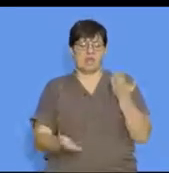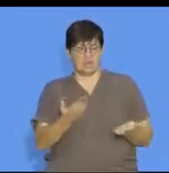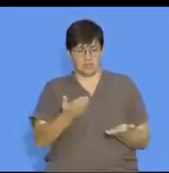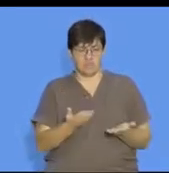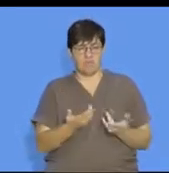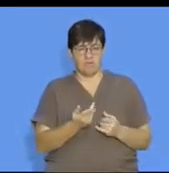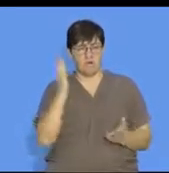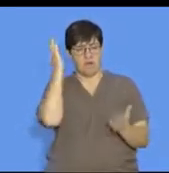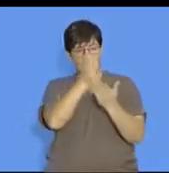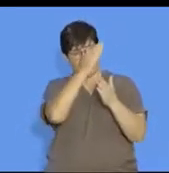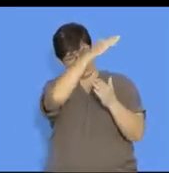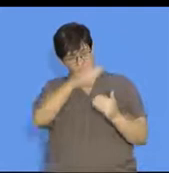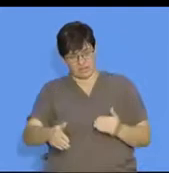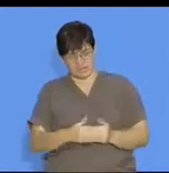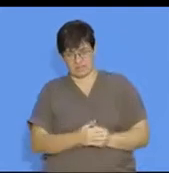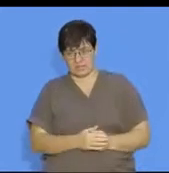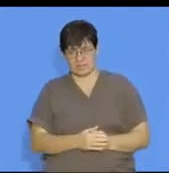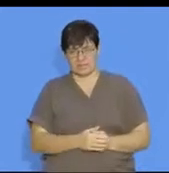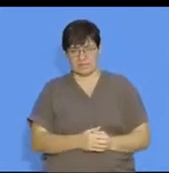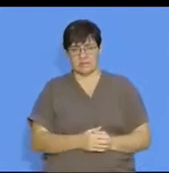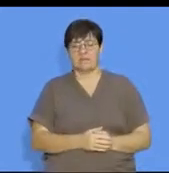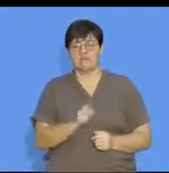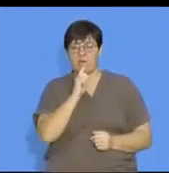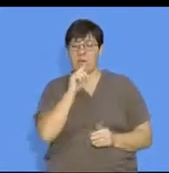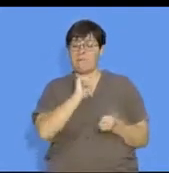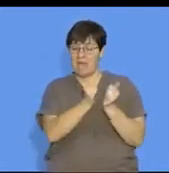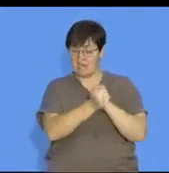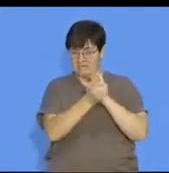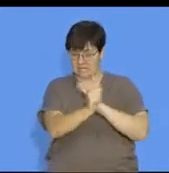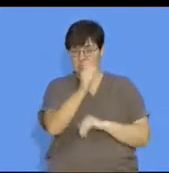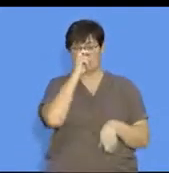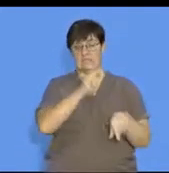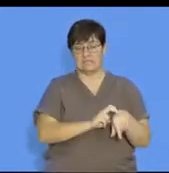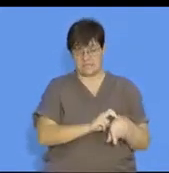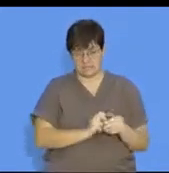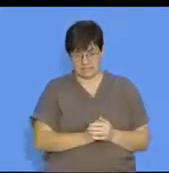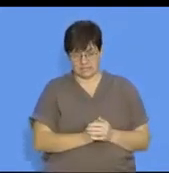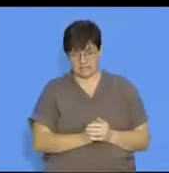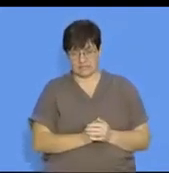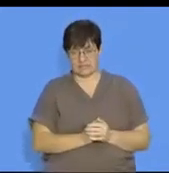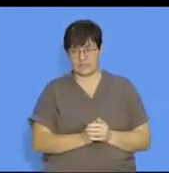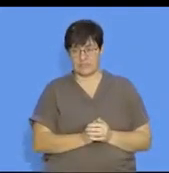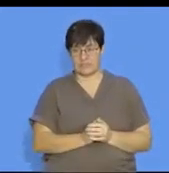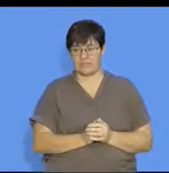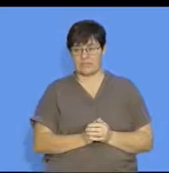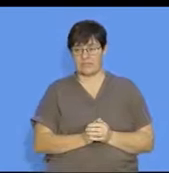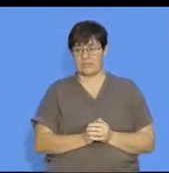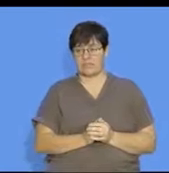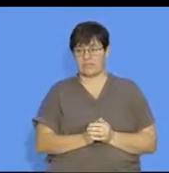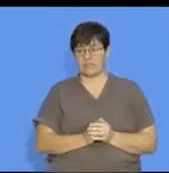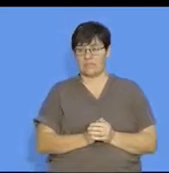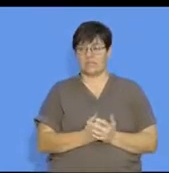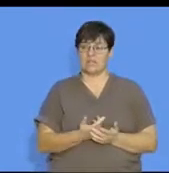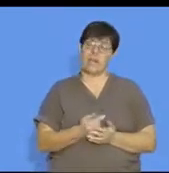equation of a straight line. So that's some mathematical skills that are very important that we need to bring to the fore, right? So if